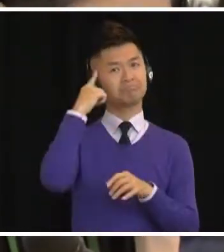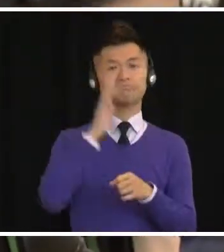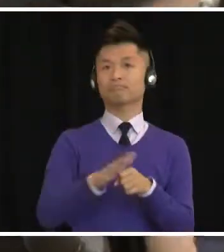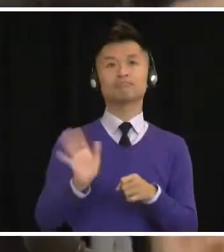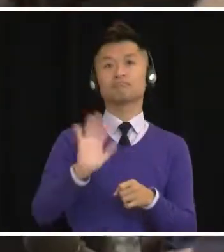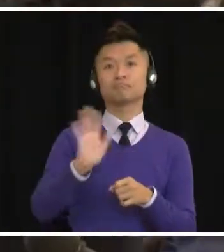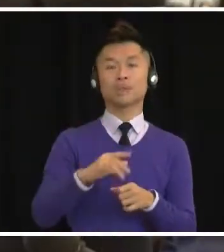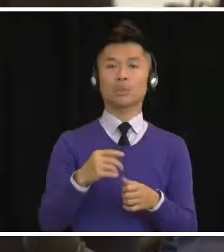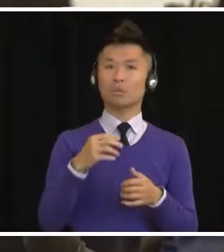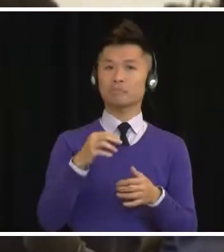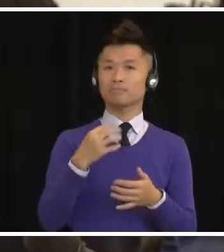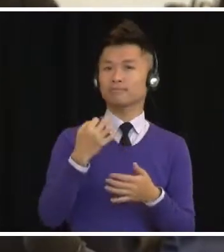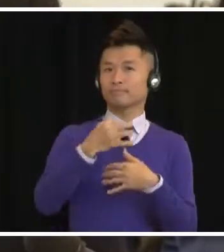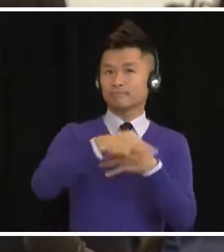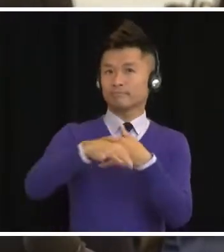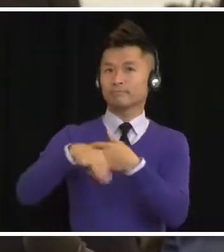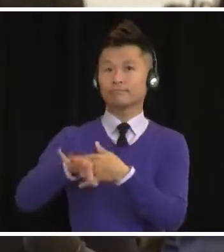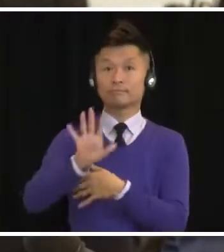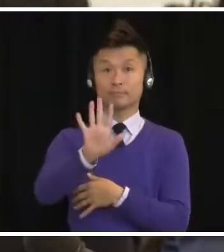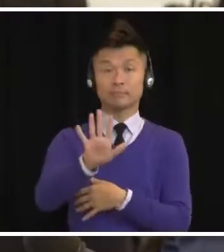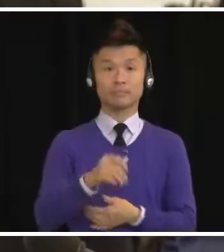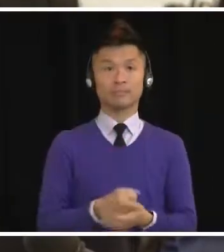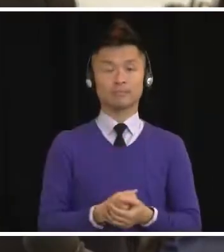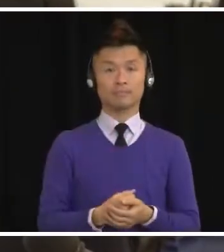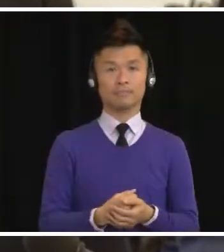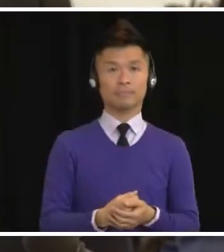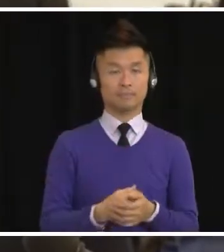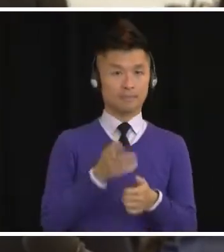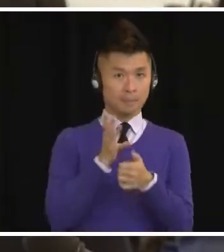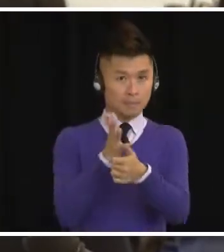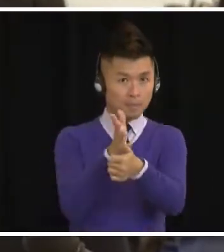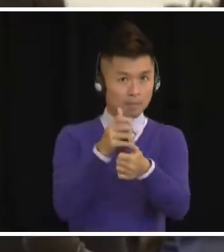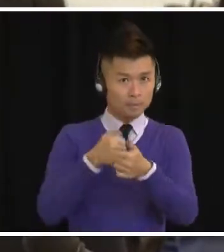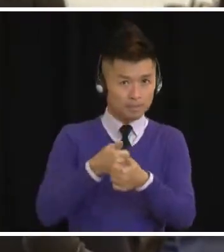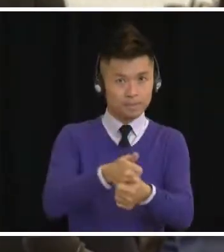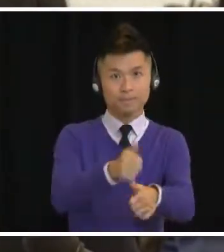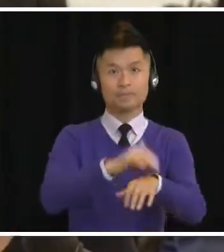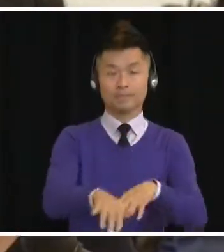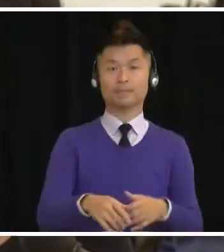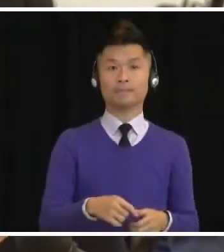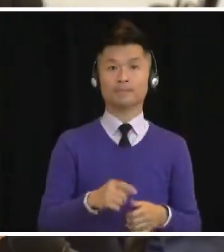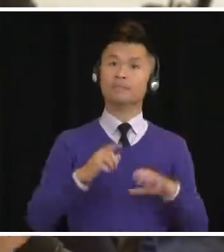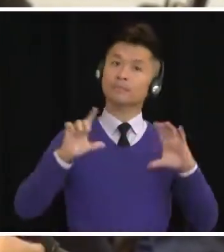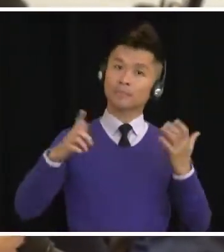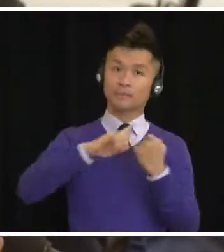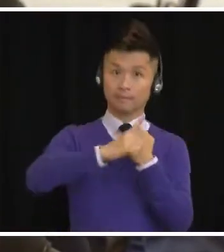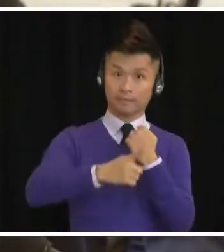still follow up if they deem the answers not satisfactory.